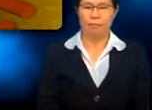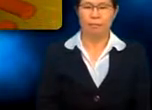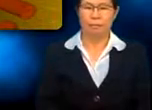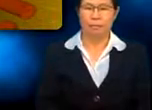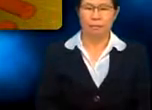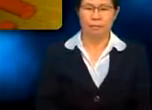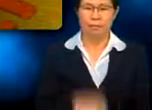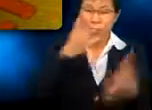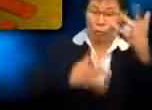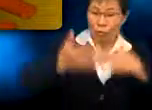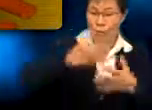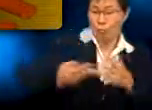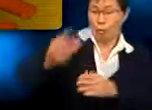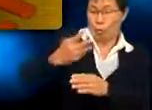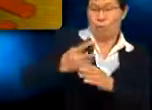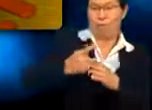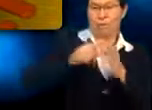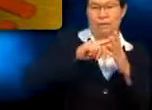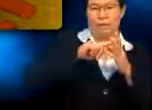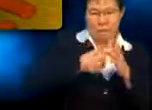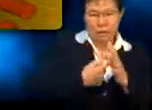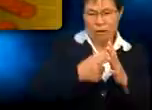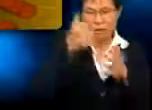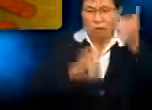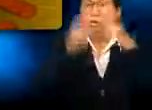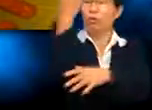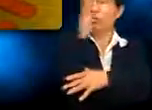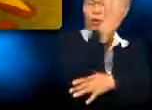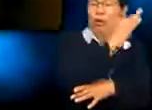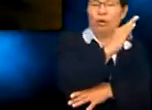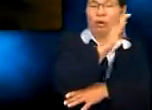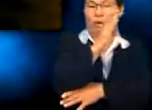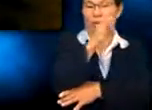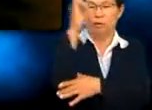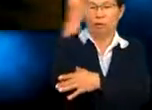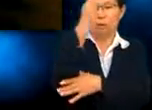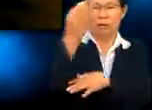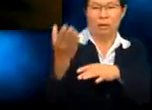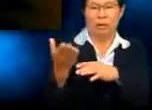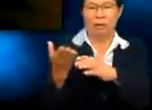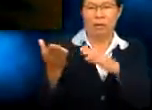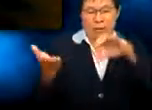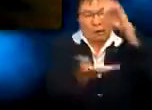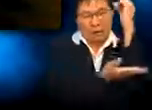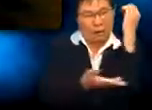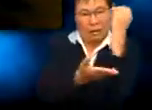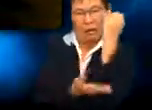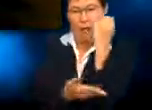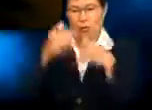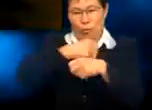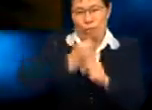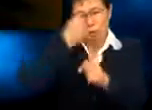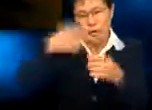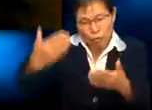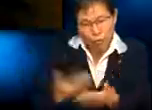Yep, fire was the means by which forests were cleared to make way for new settlements and